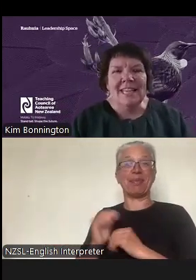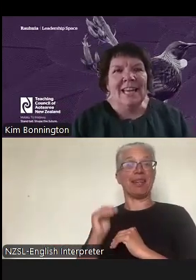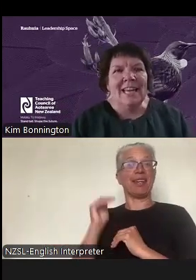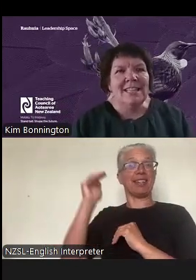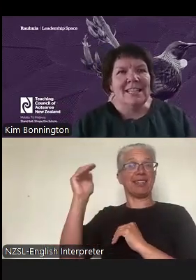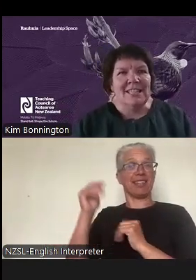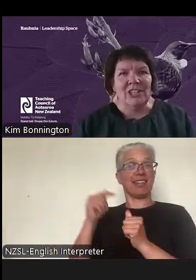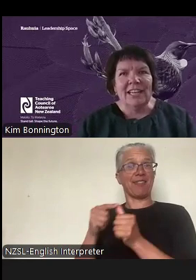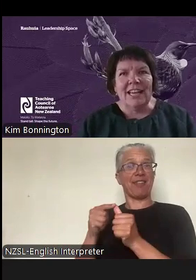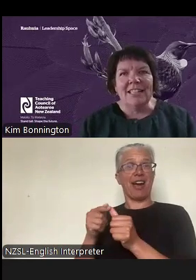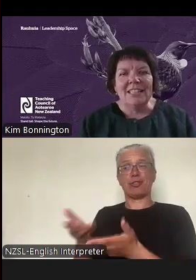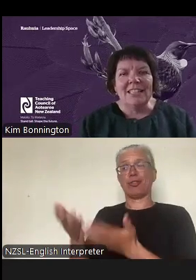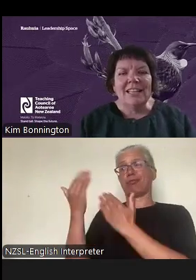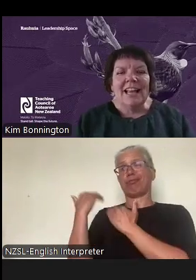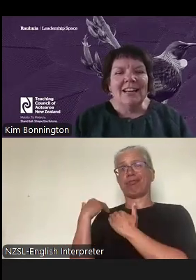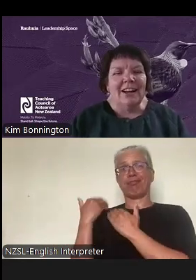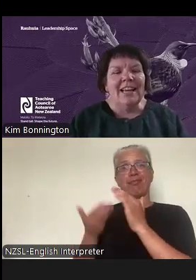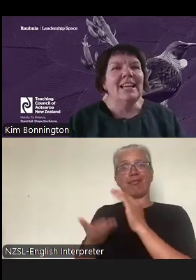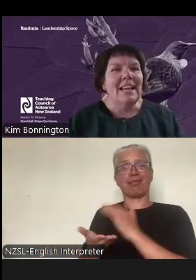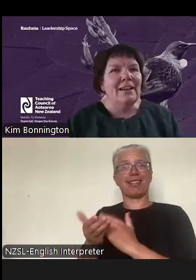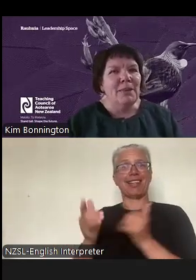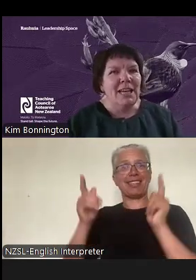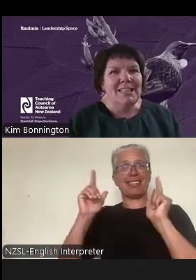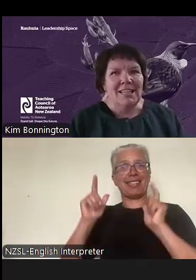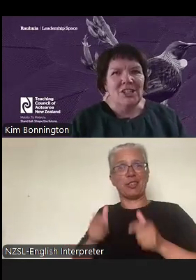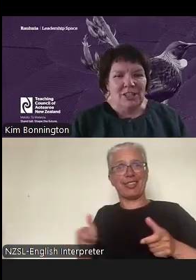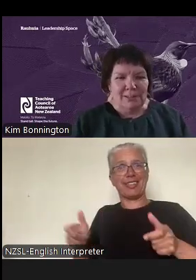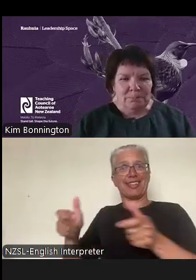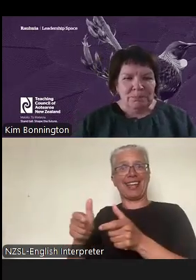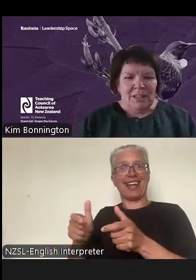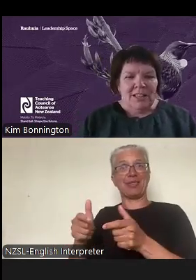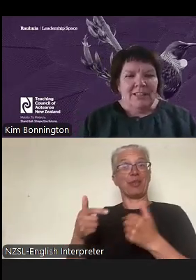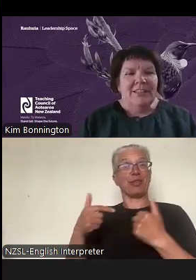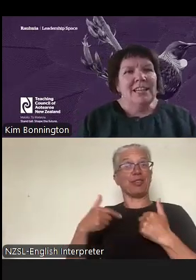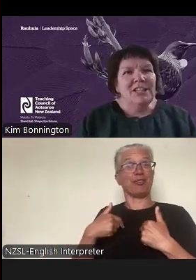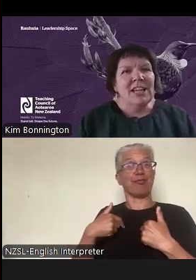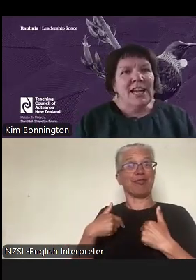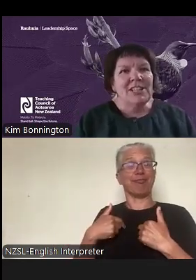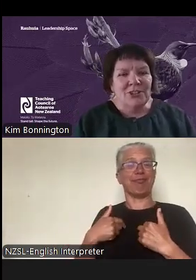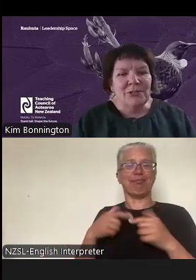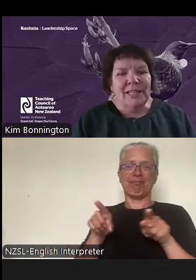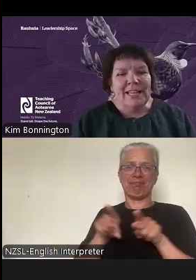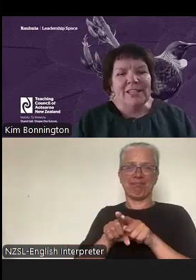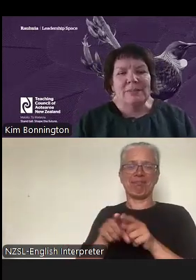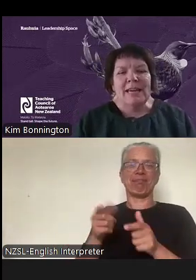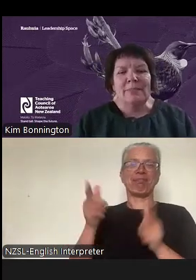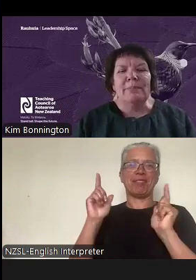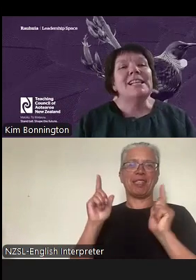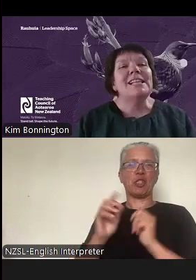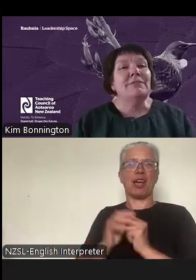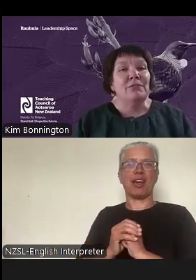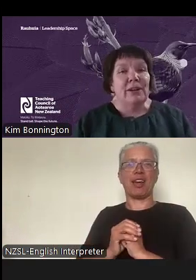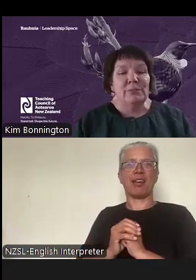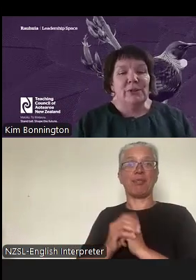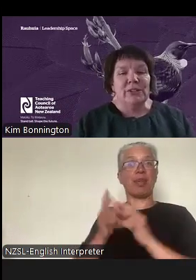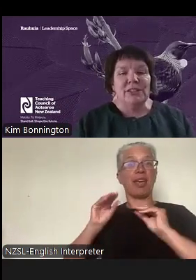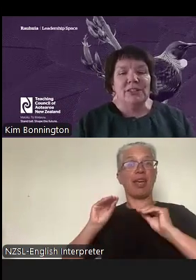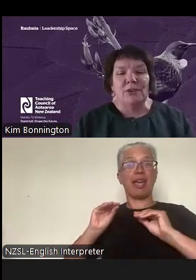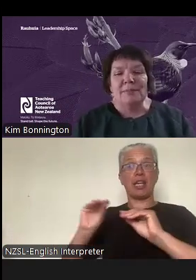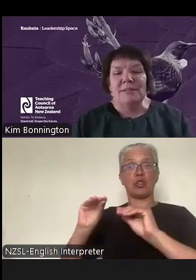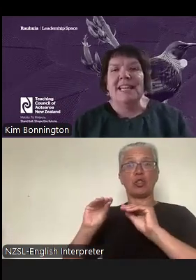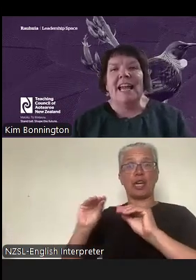advisors here at the Teaching Council, and I am a teacher. The Educational Leadership Capability